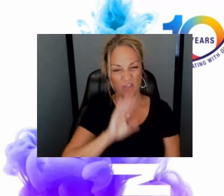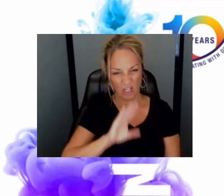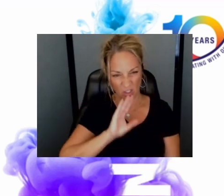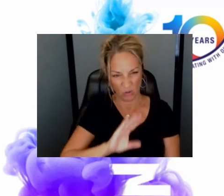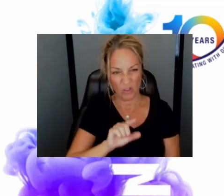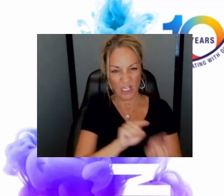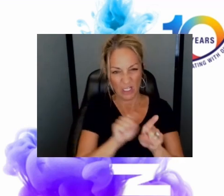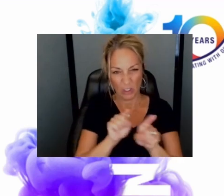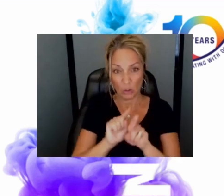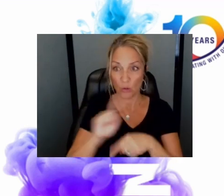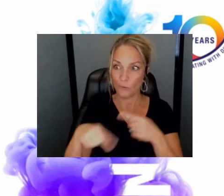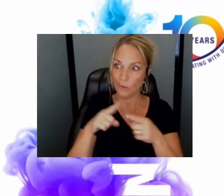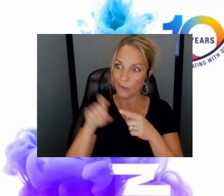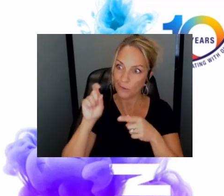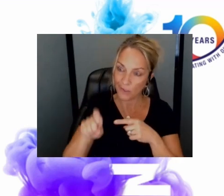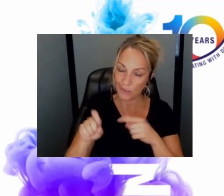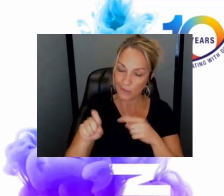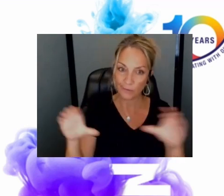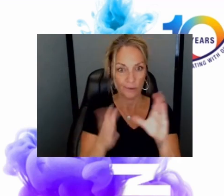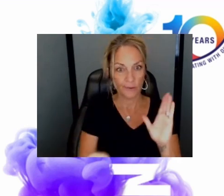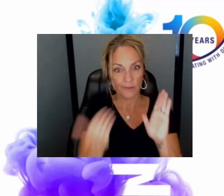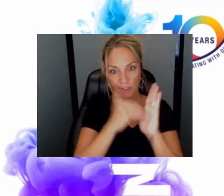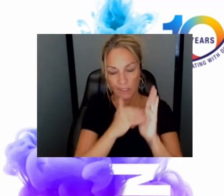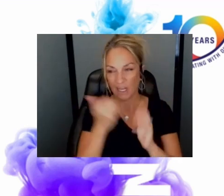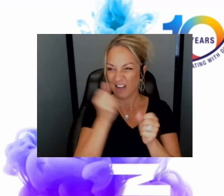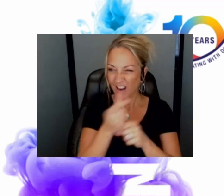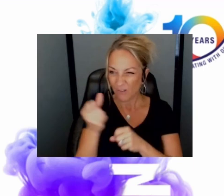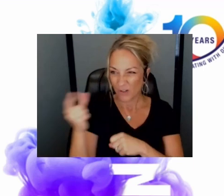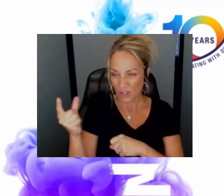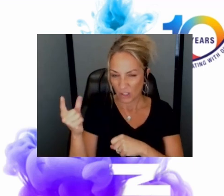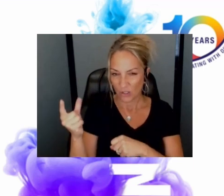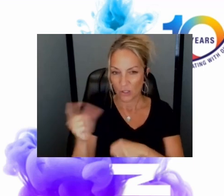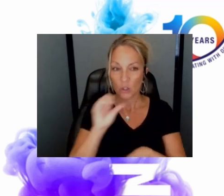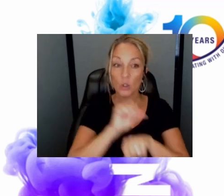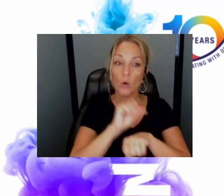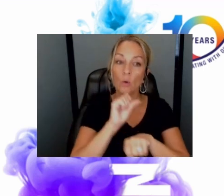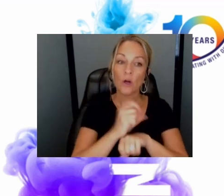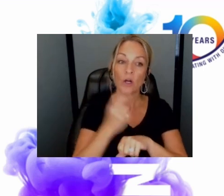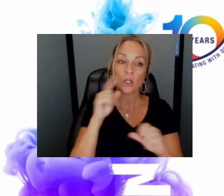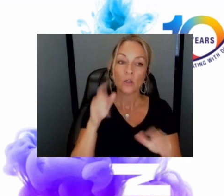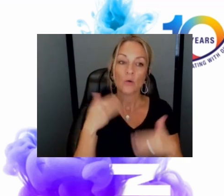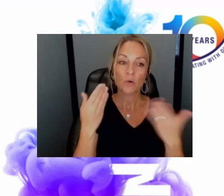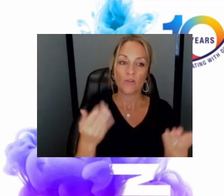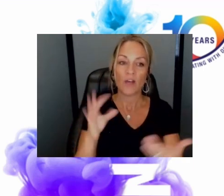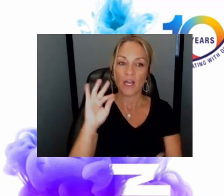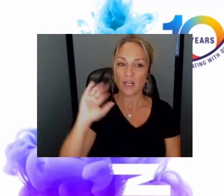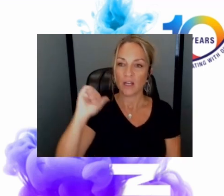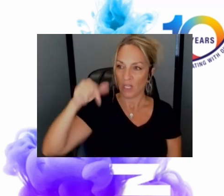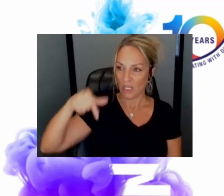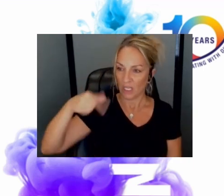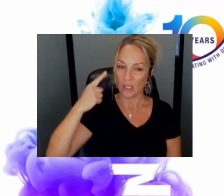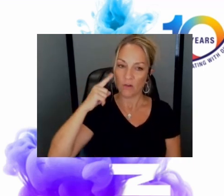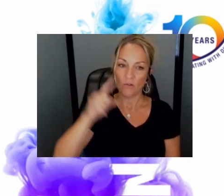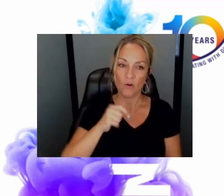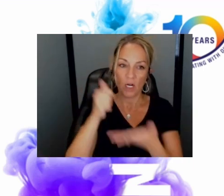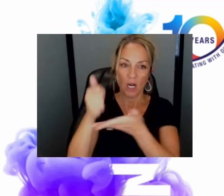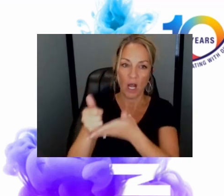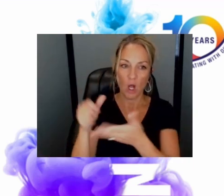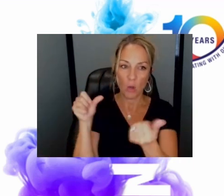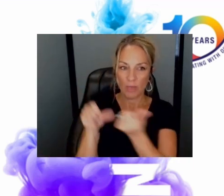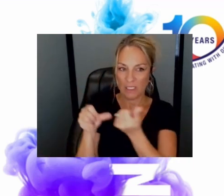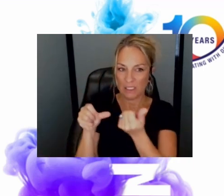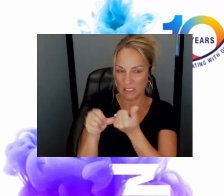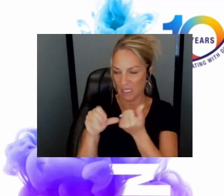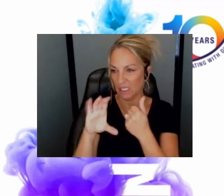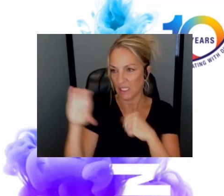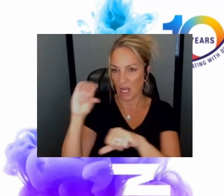recertify every year. So working to provide FAQs to help assist colleagues when they have to go through